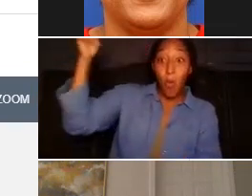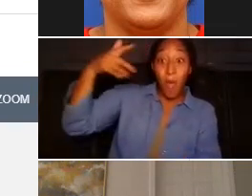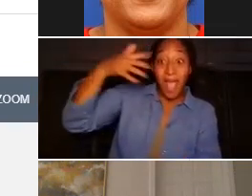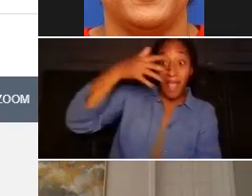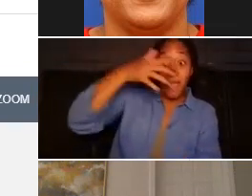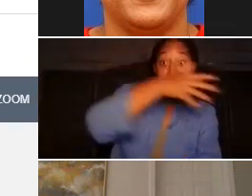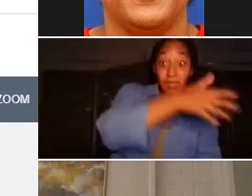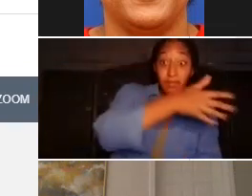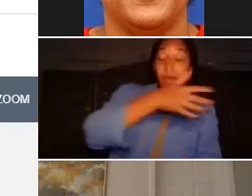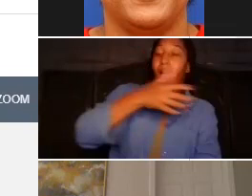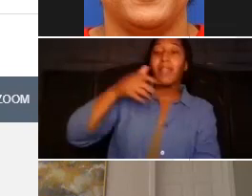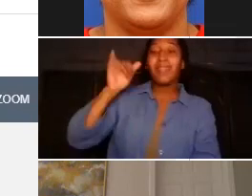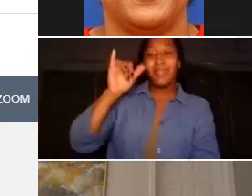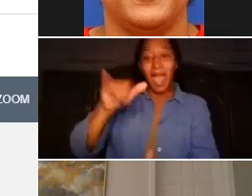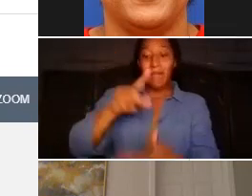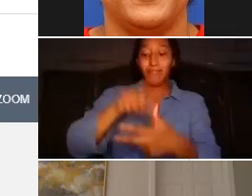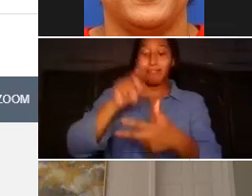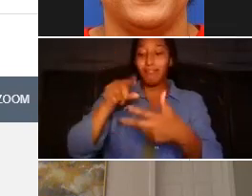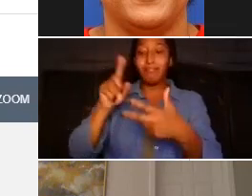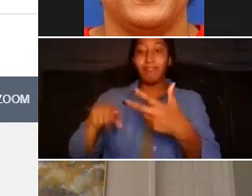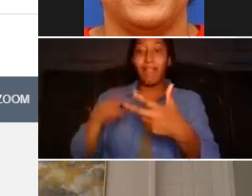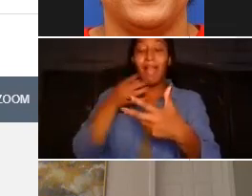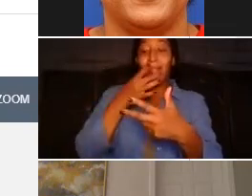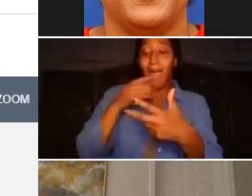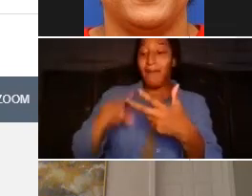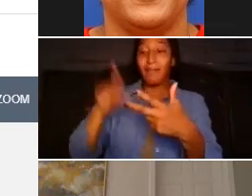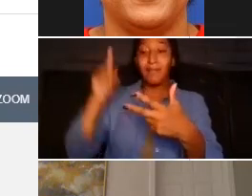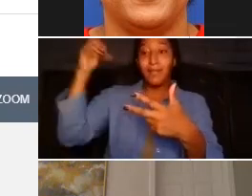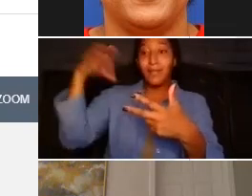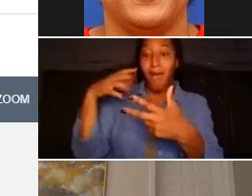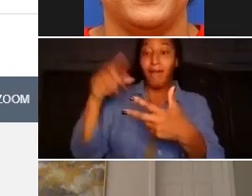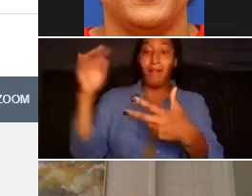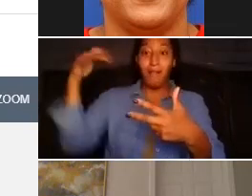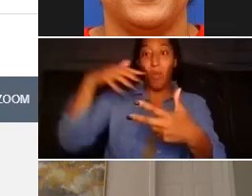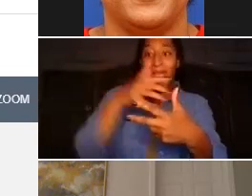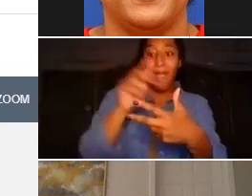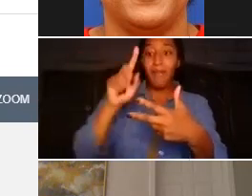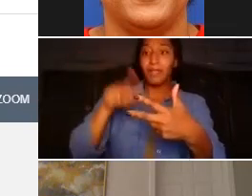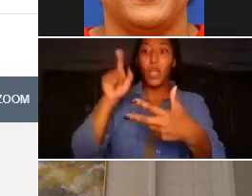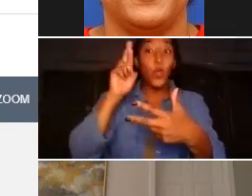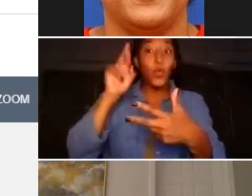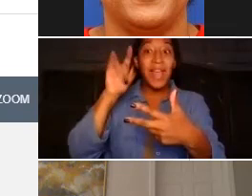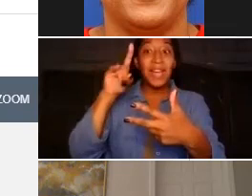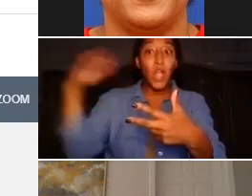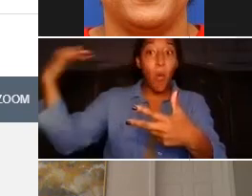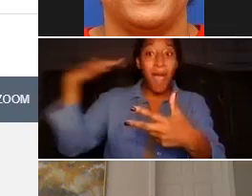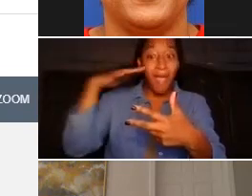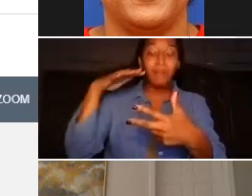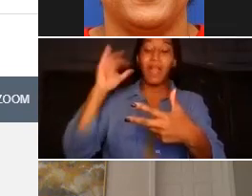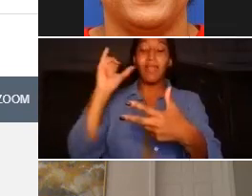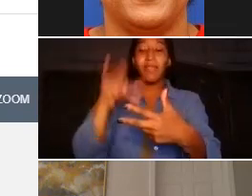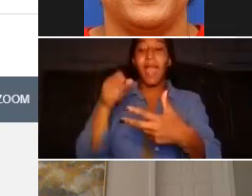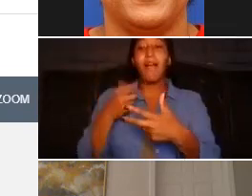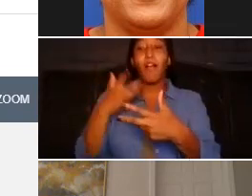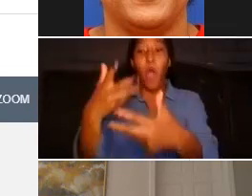oscillate and create this wave that travels, in this case, through empty